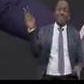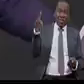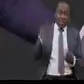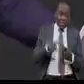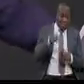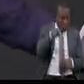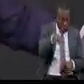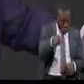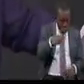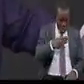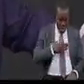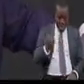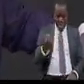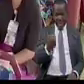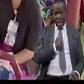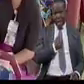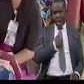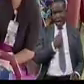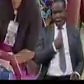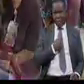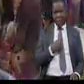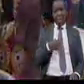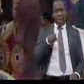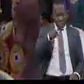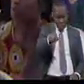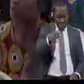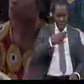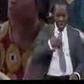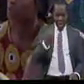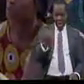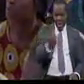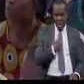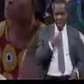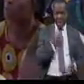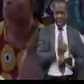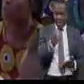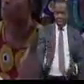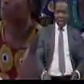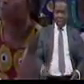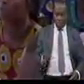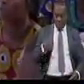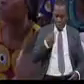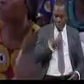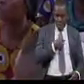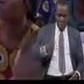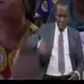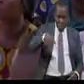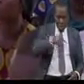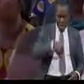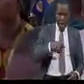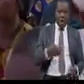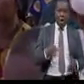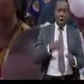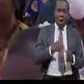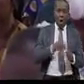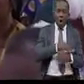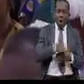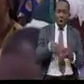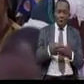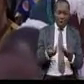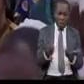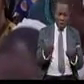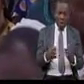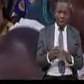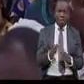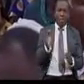I. I said you and I. We all, until we all come in the unity of the